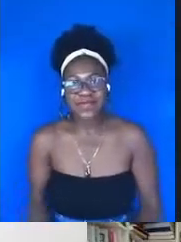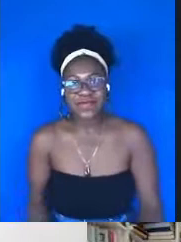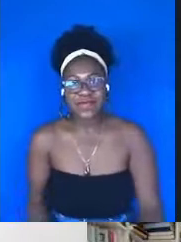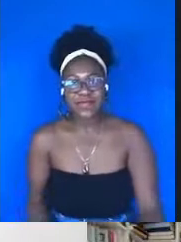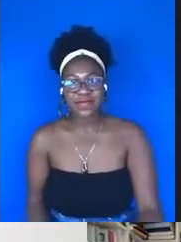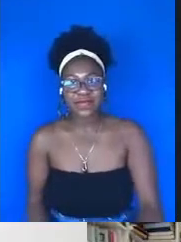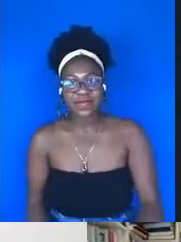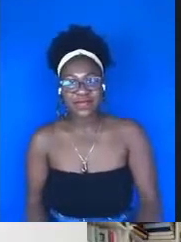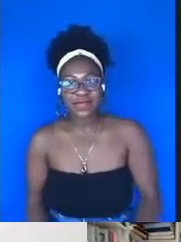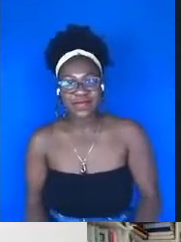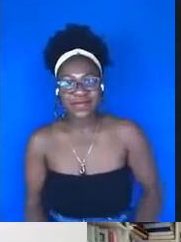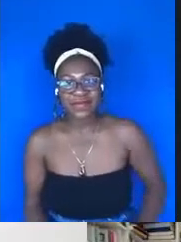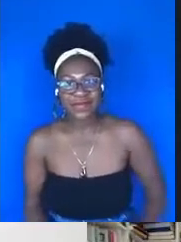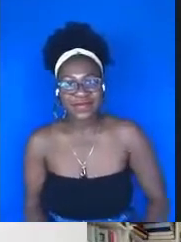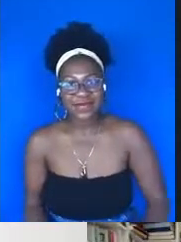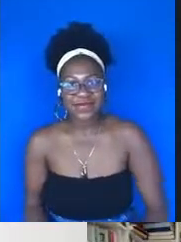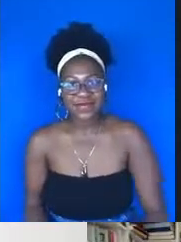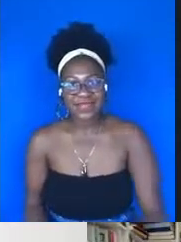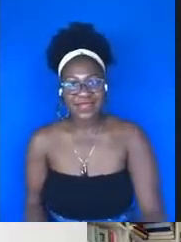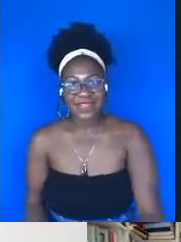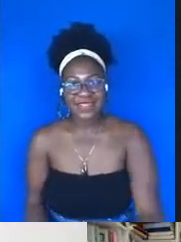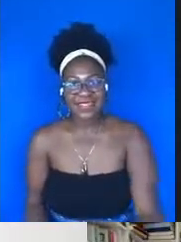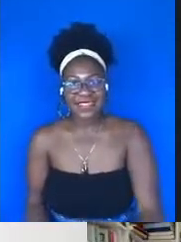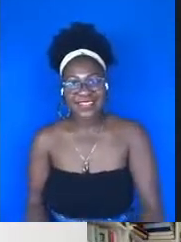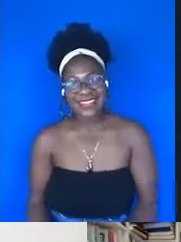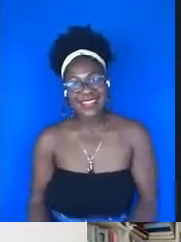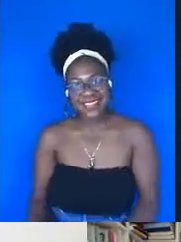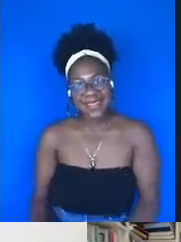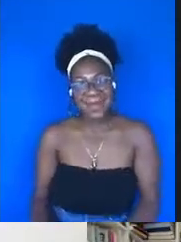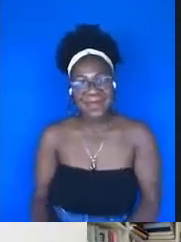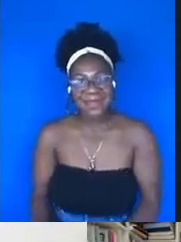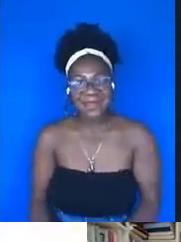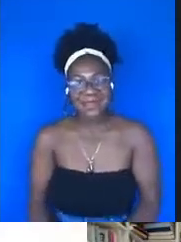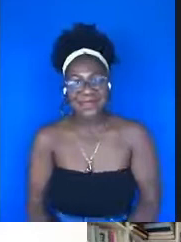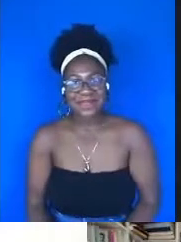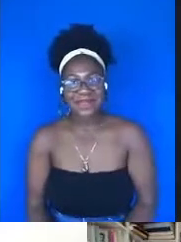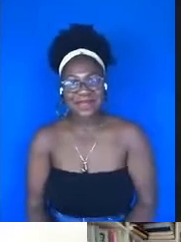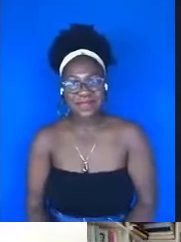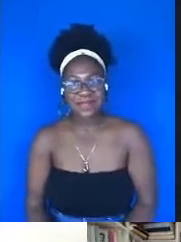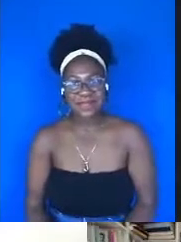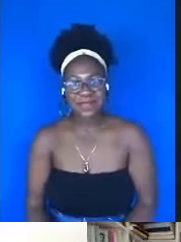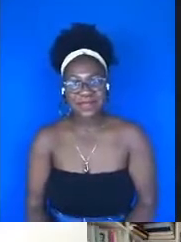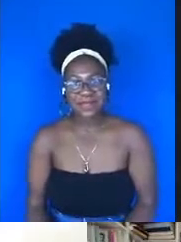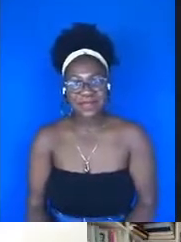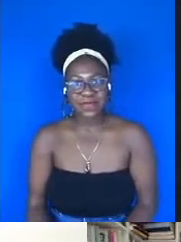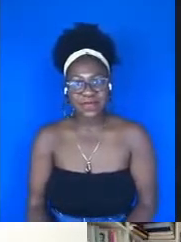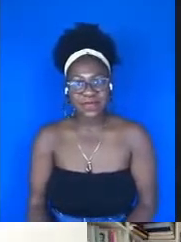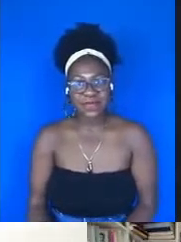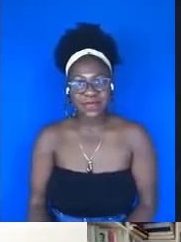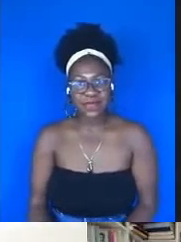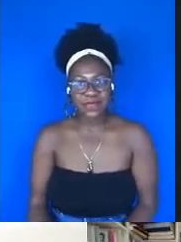Okay, forgive me if I go on a little bit of a tangent here. but for me, as far as my roots